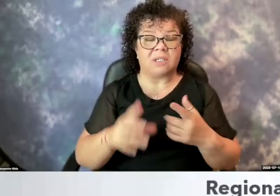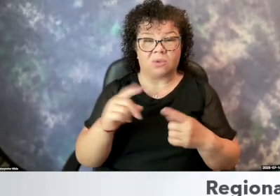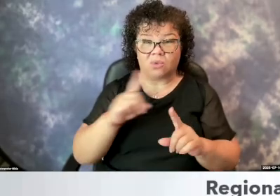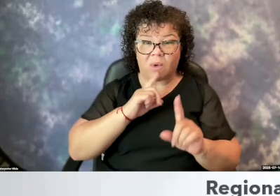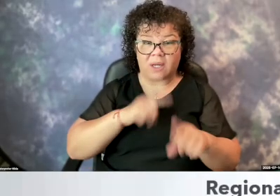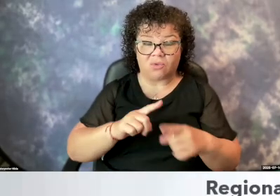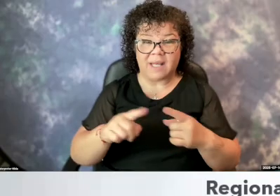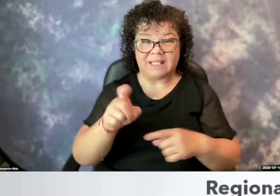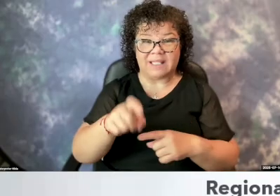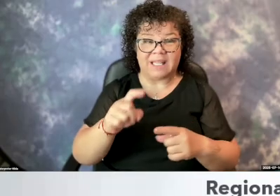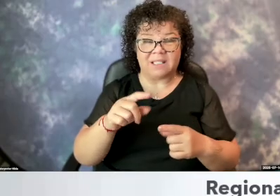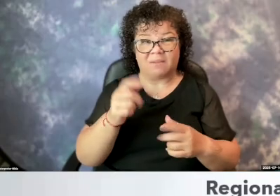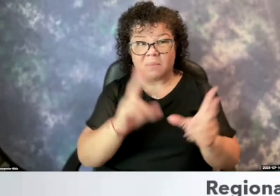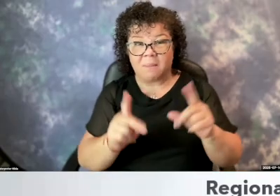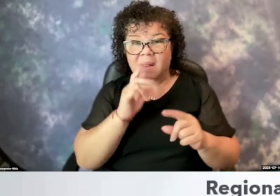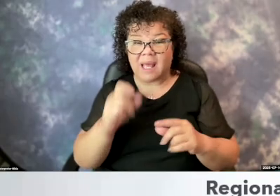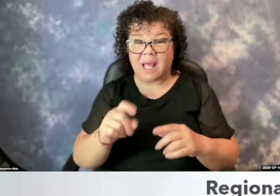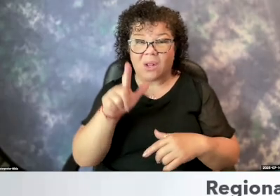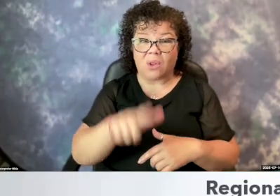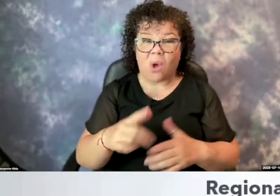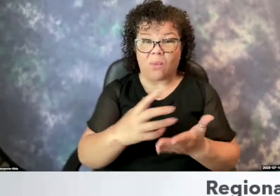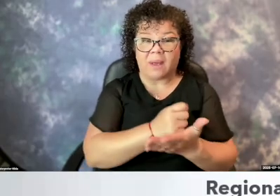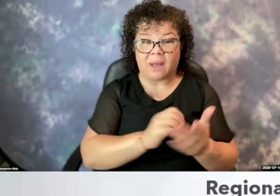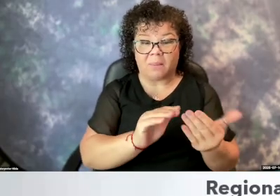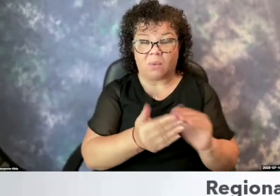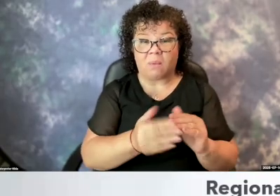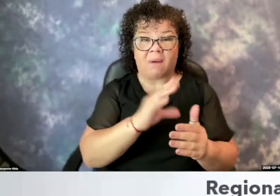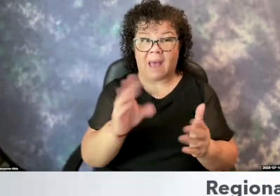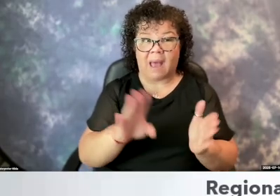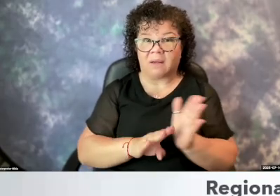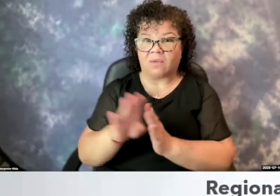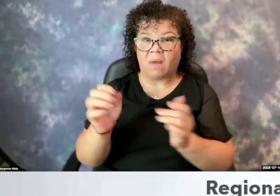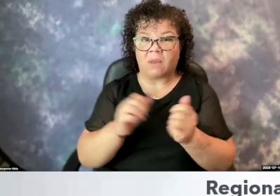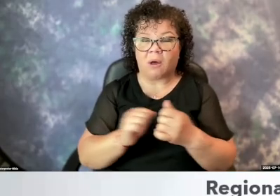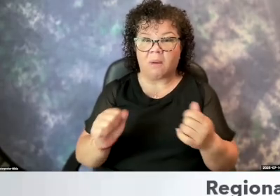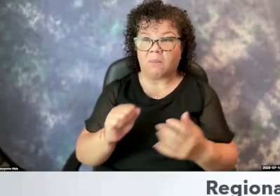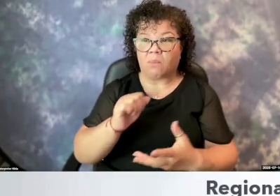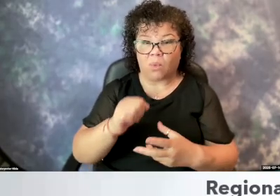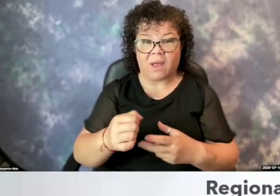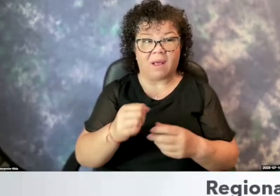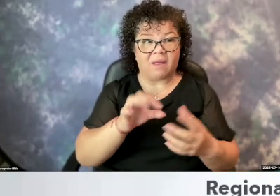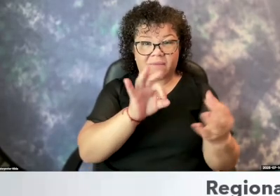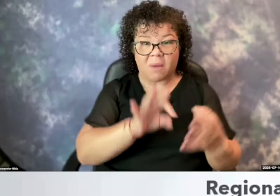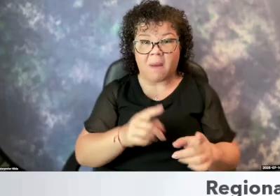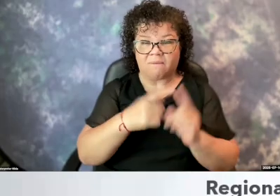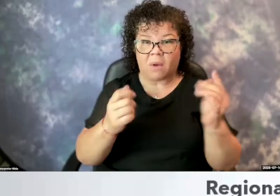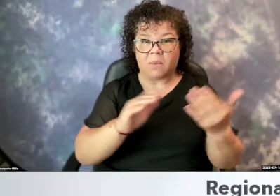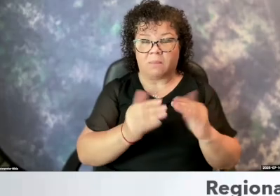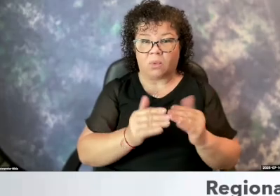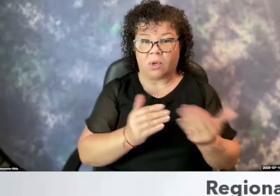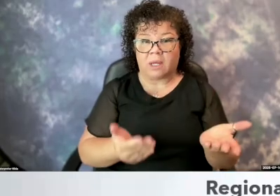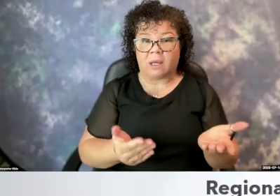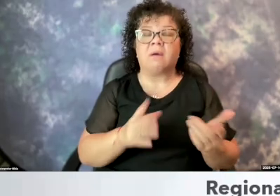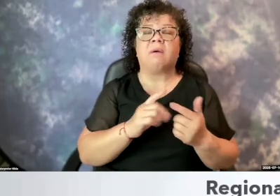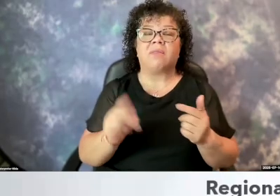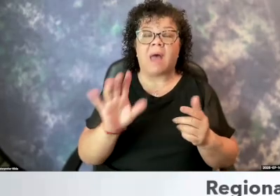the Clean Mobility Incentives, which aim to address the transportation needs of Californians living in disadvantaged and low-income communities, and